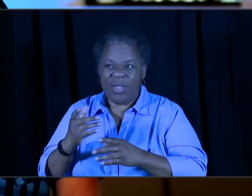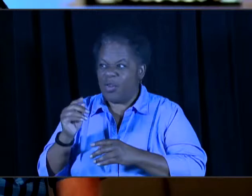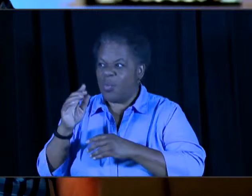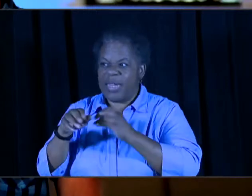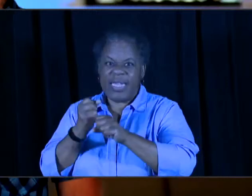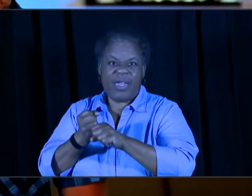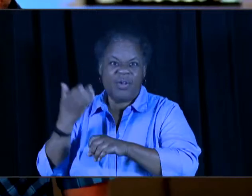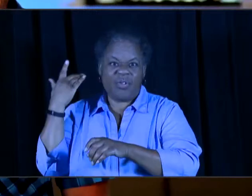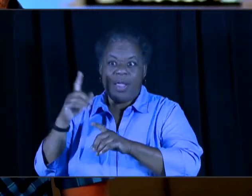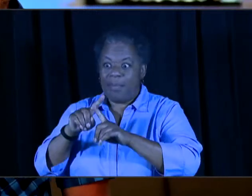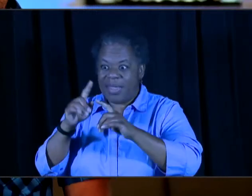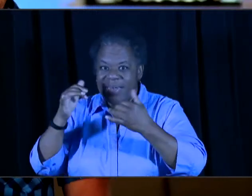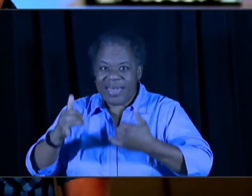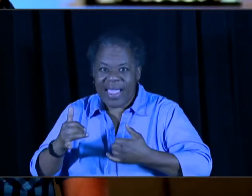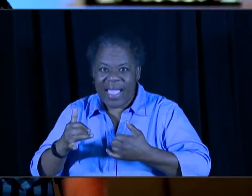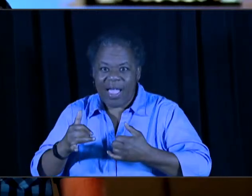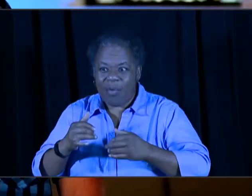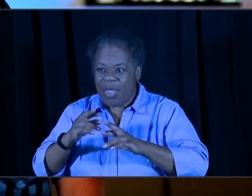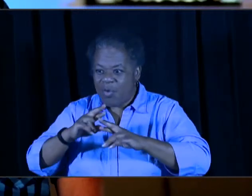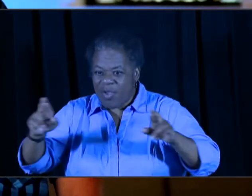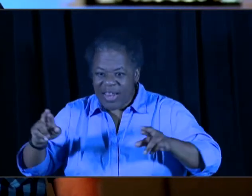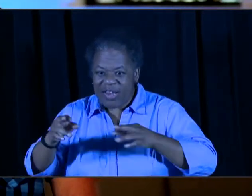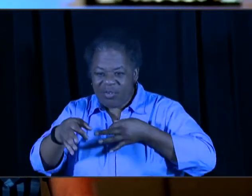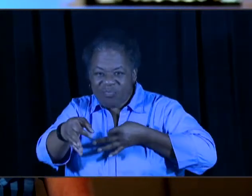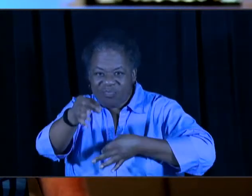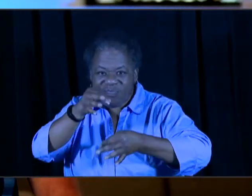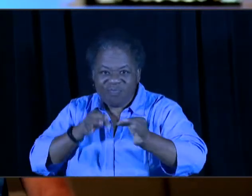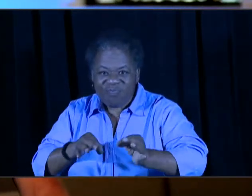give up himself on their behalf.